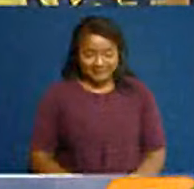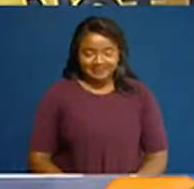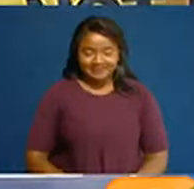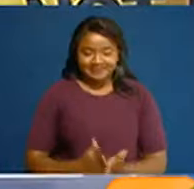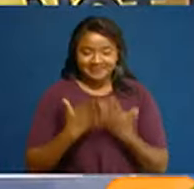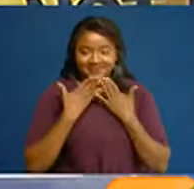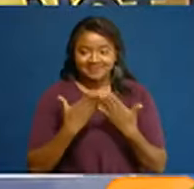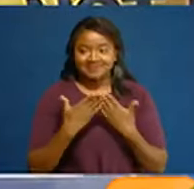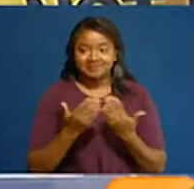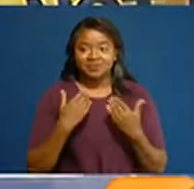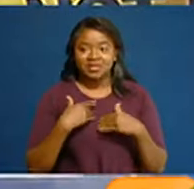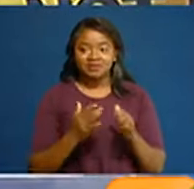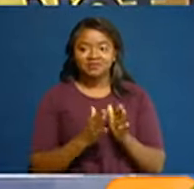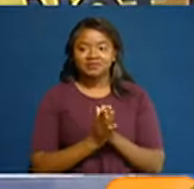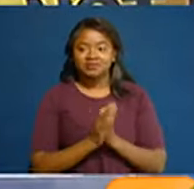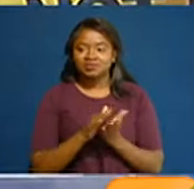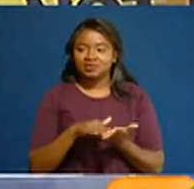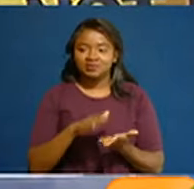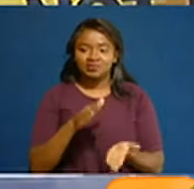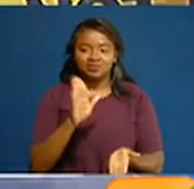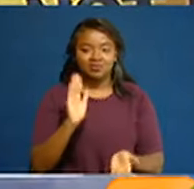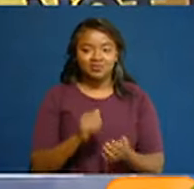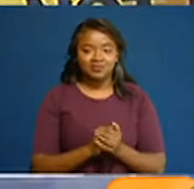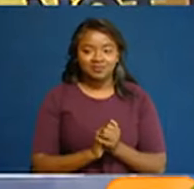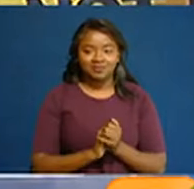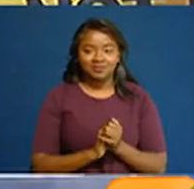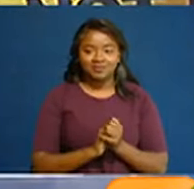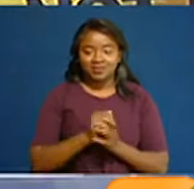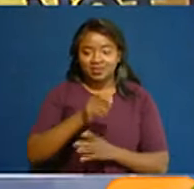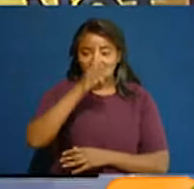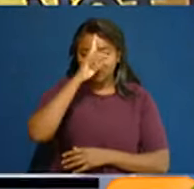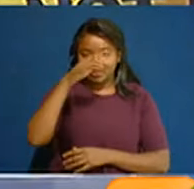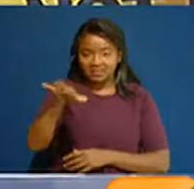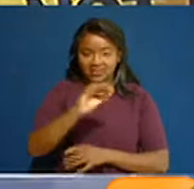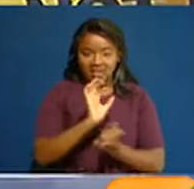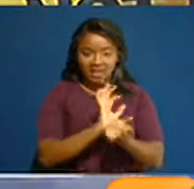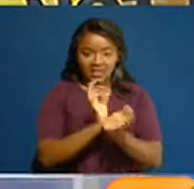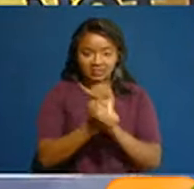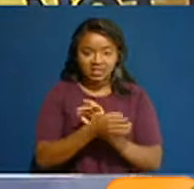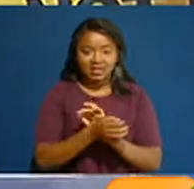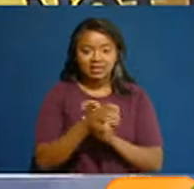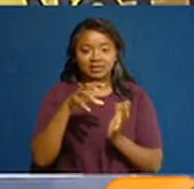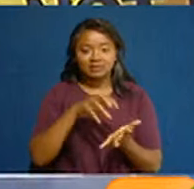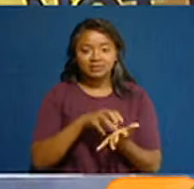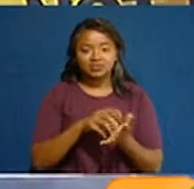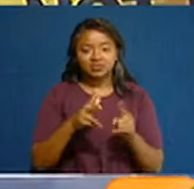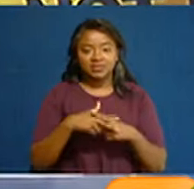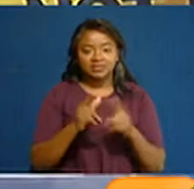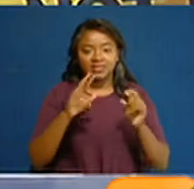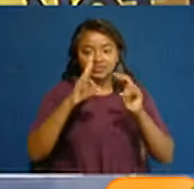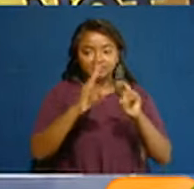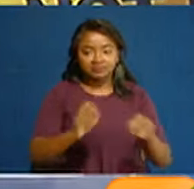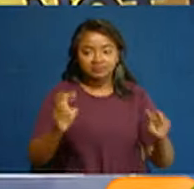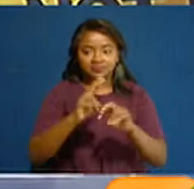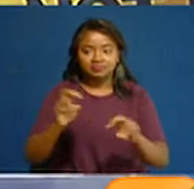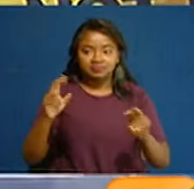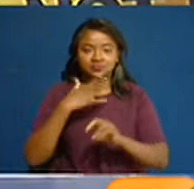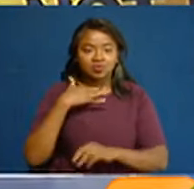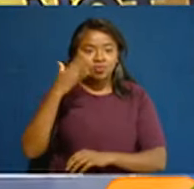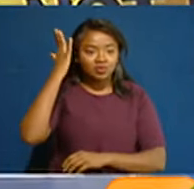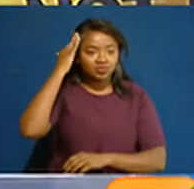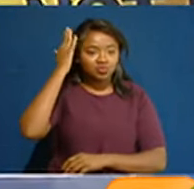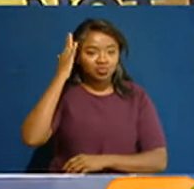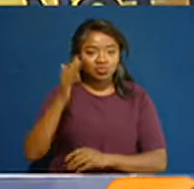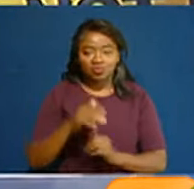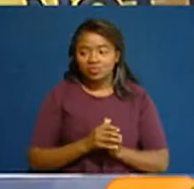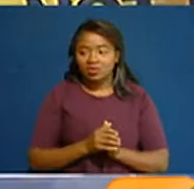We still have some more stories for you, and we begin with detectives at Kasarani Police Station in Nairobi have launched a probe to unravel circumstances